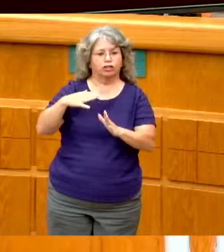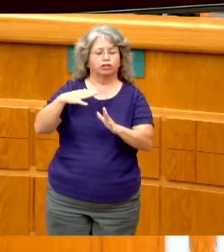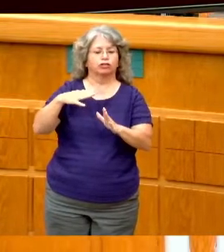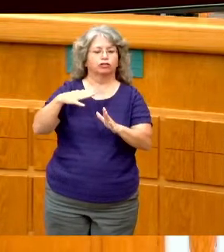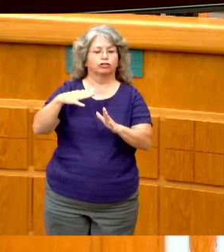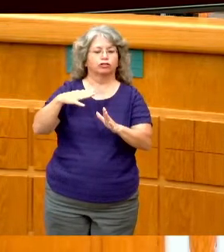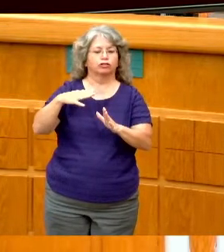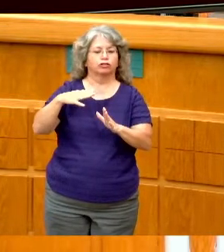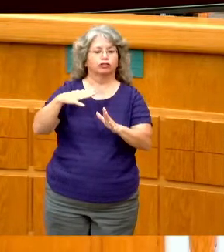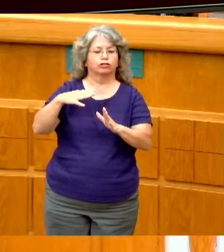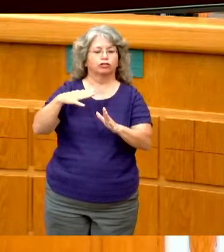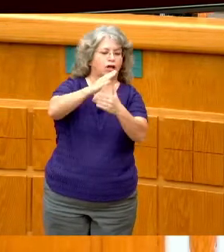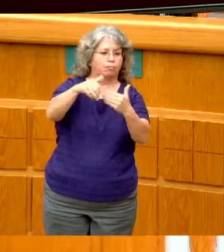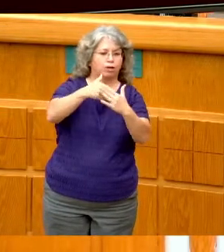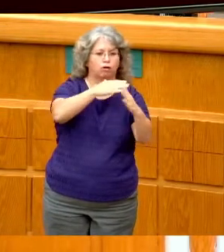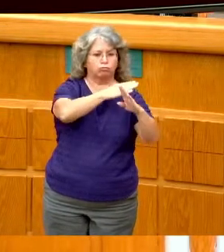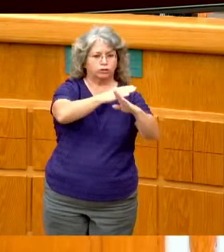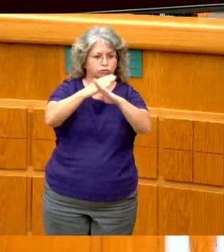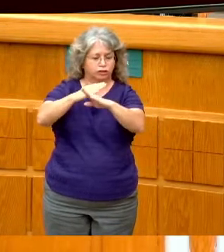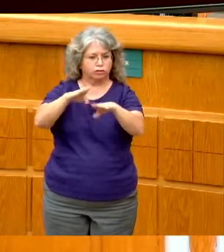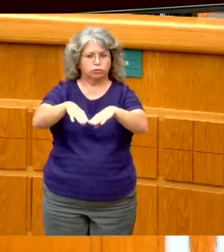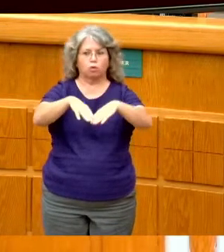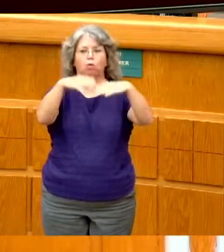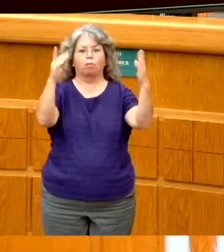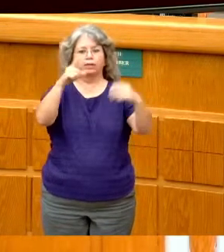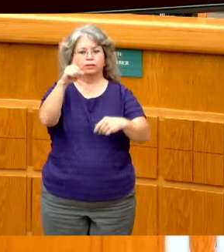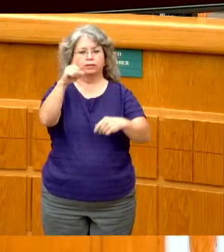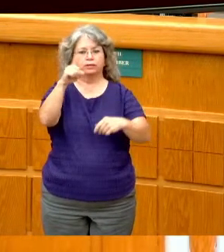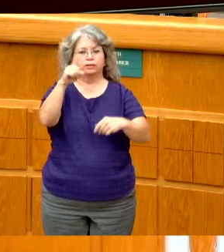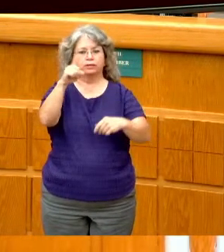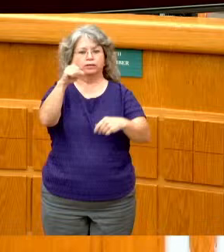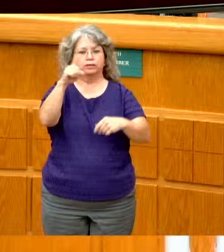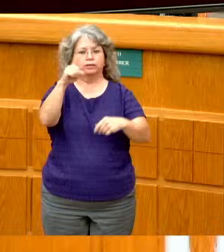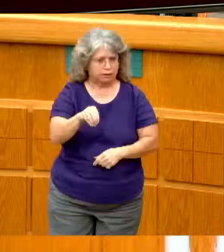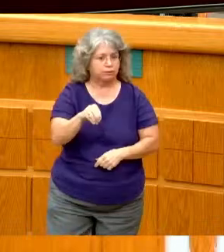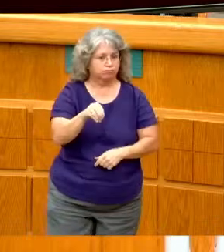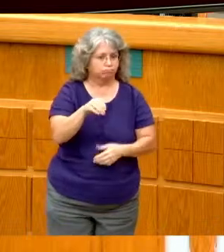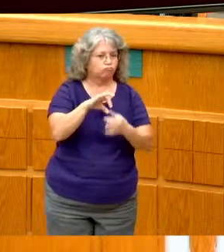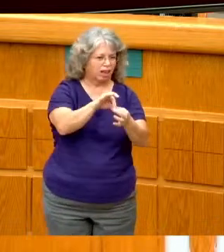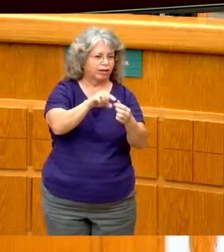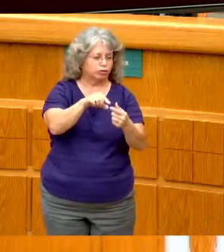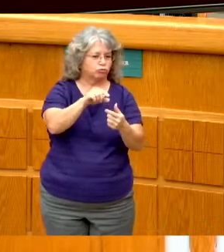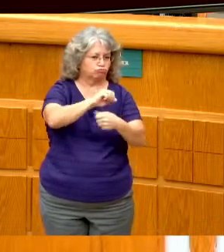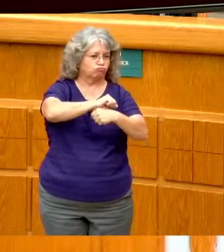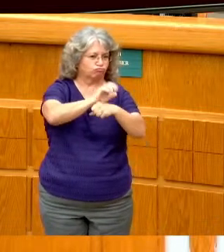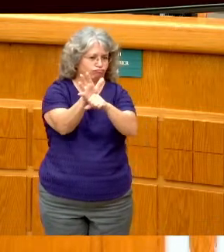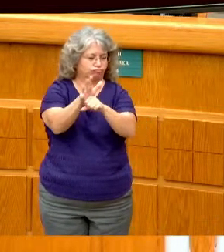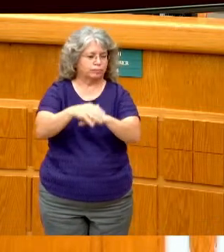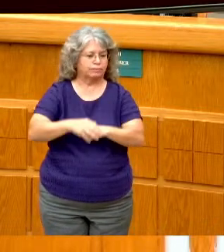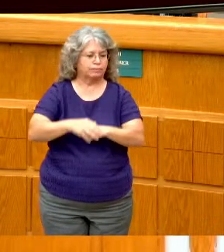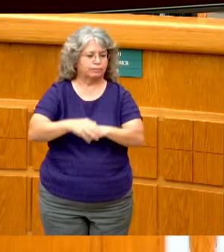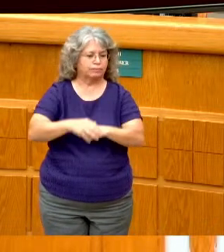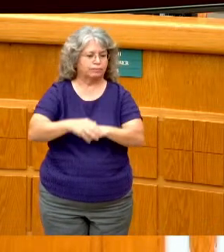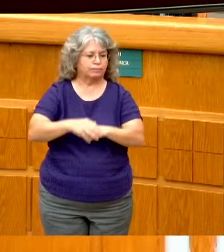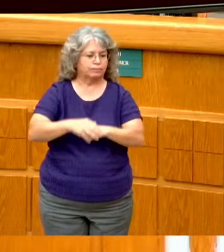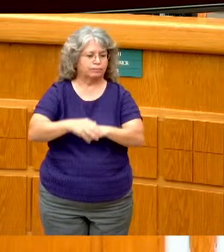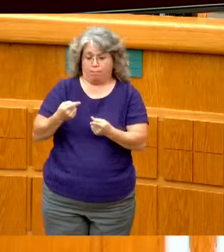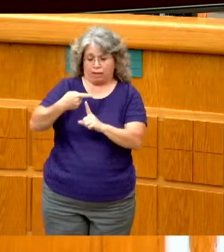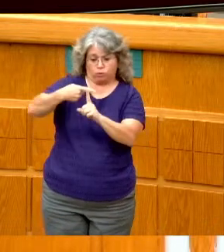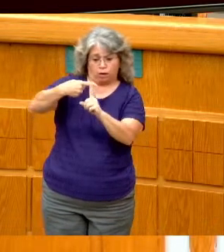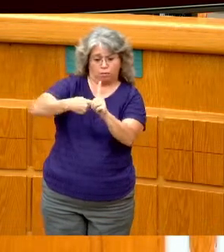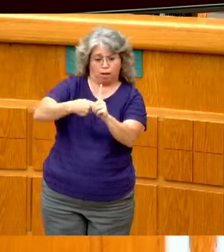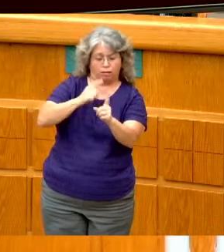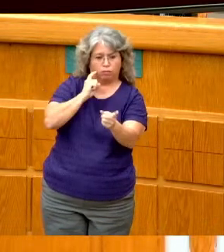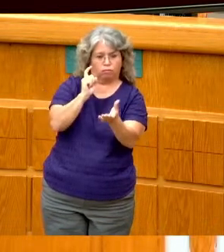100% related to the coronavirus pandemic. In that time, we have seen cases of COVID-19 drop across